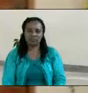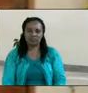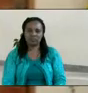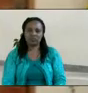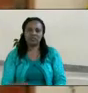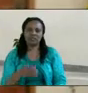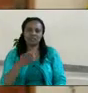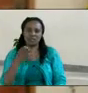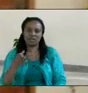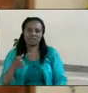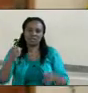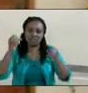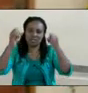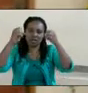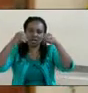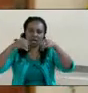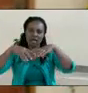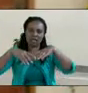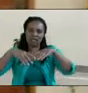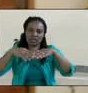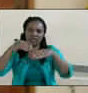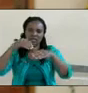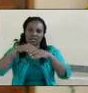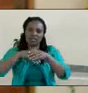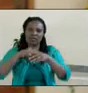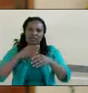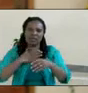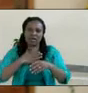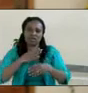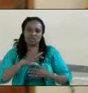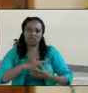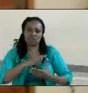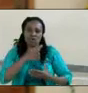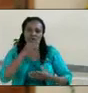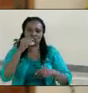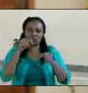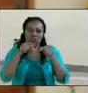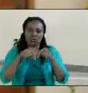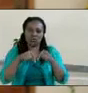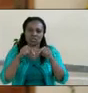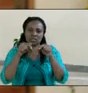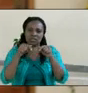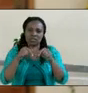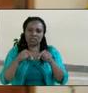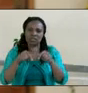There is sunshine in my soul today, more